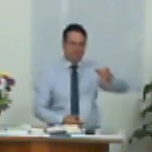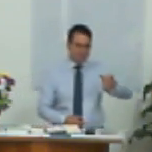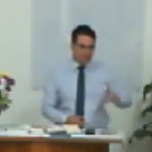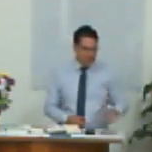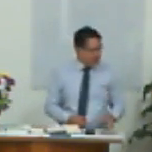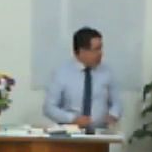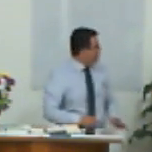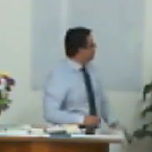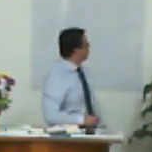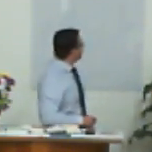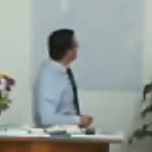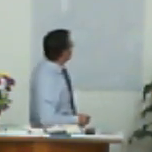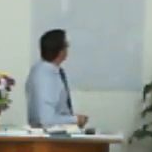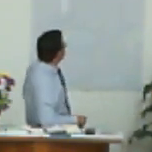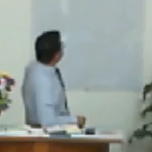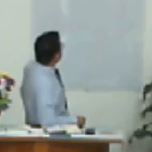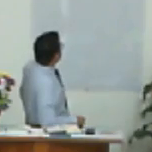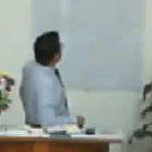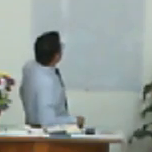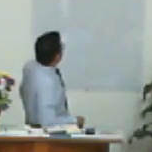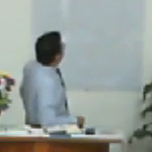Luke 24:30.